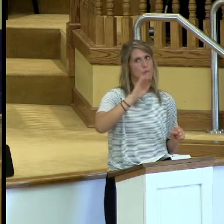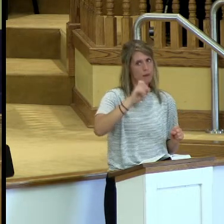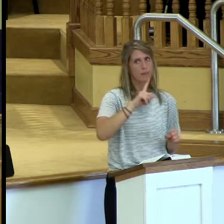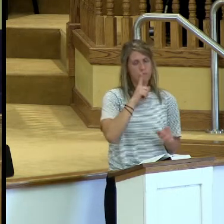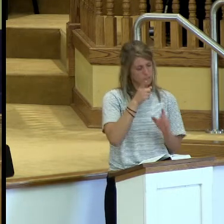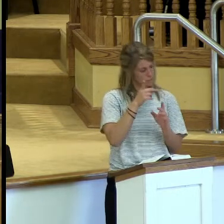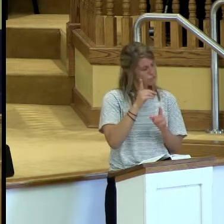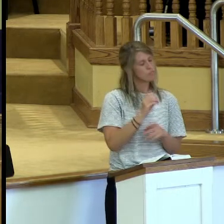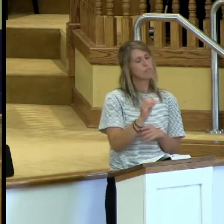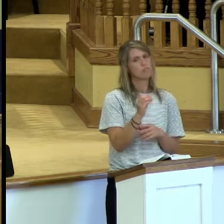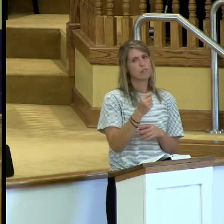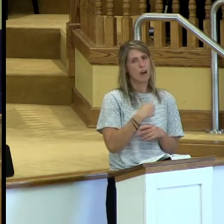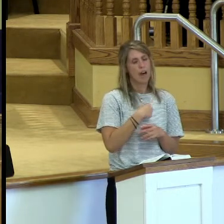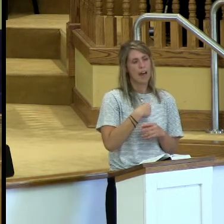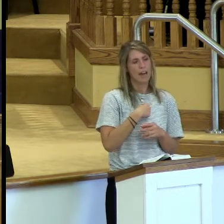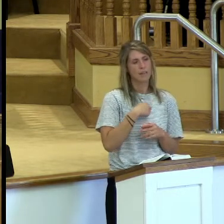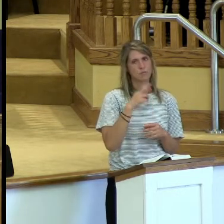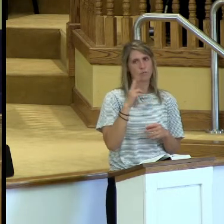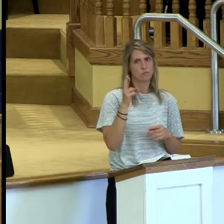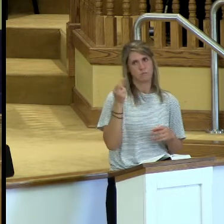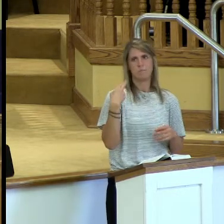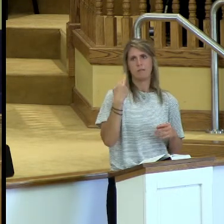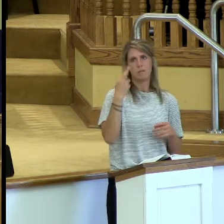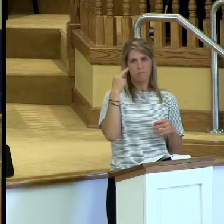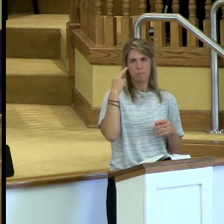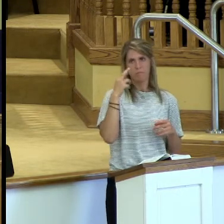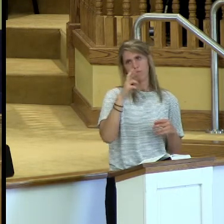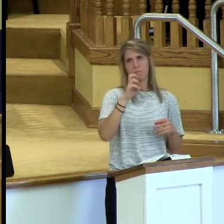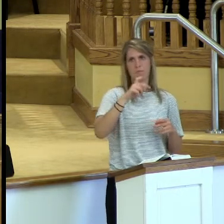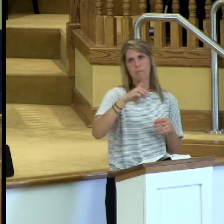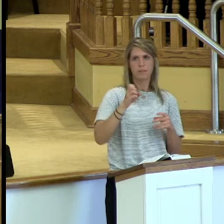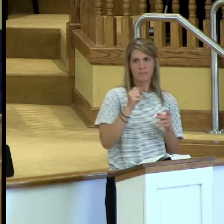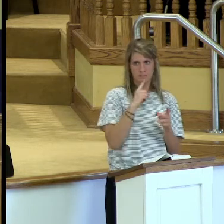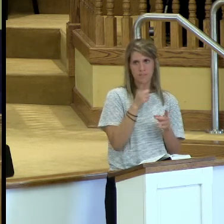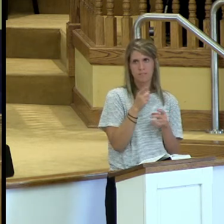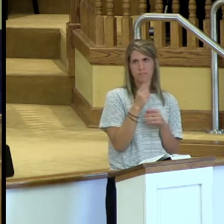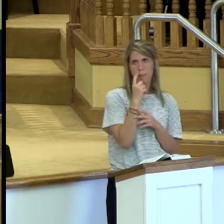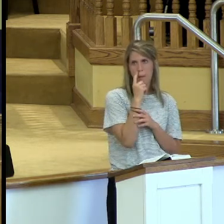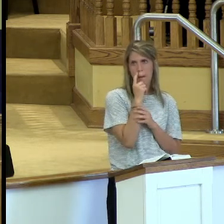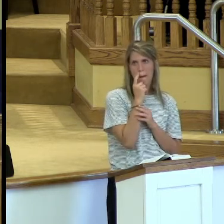do. I'm as Republican as they come from what I've been told. I don't know.